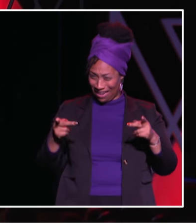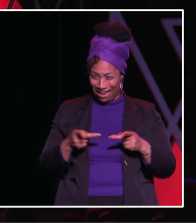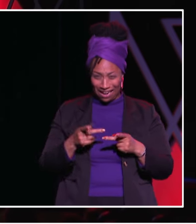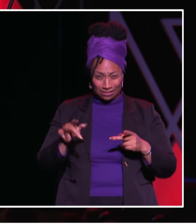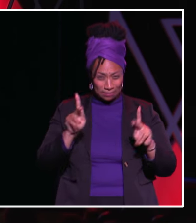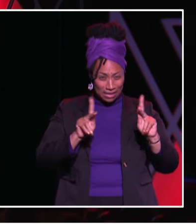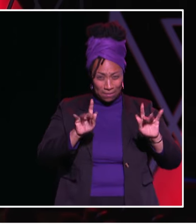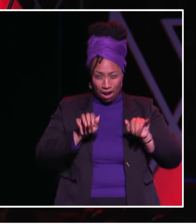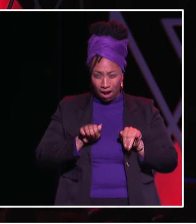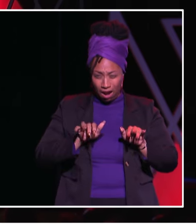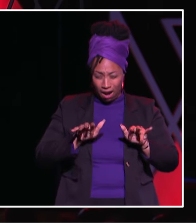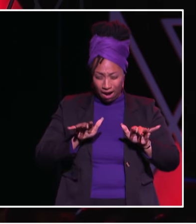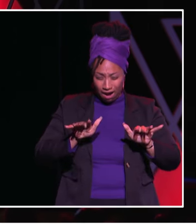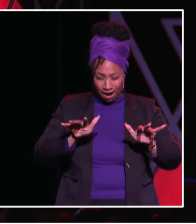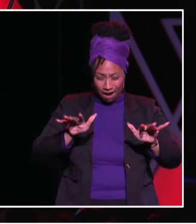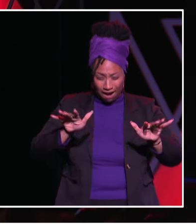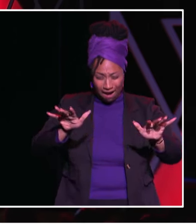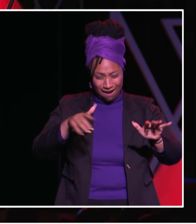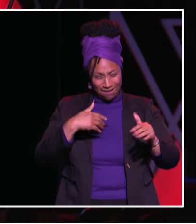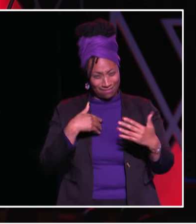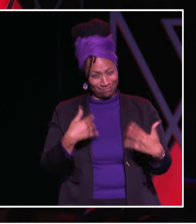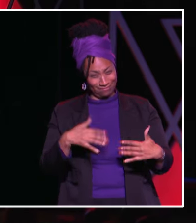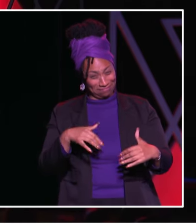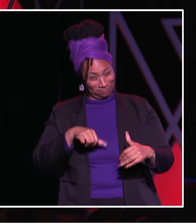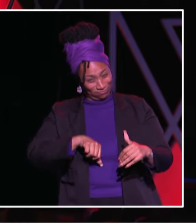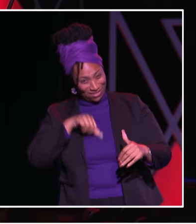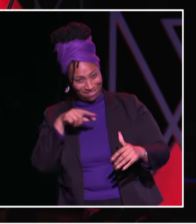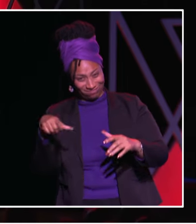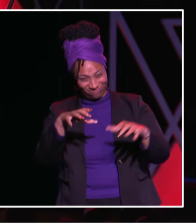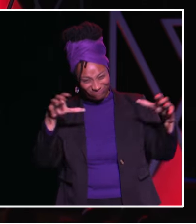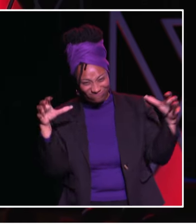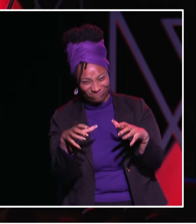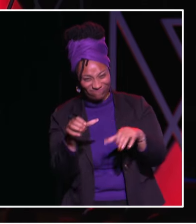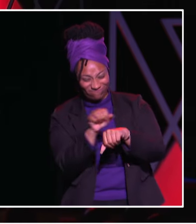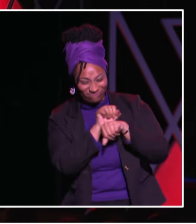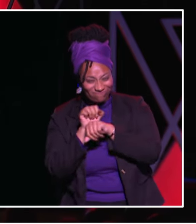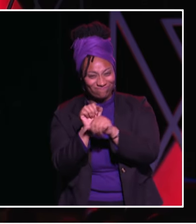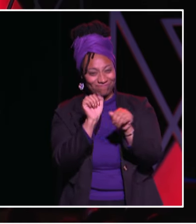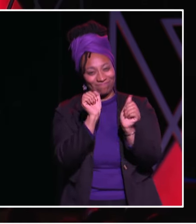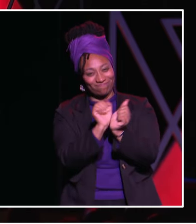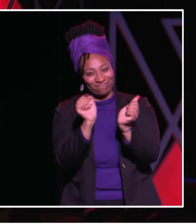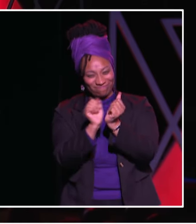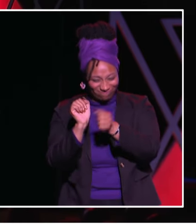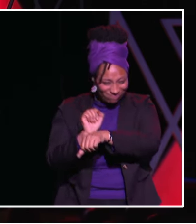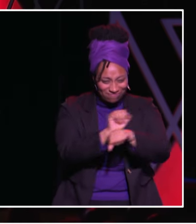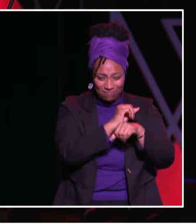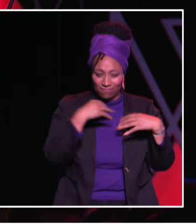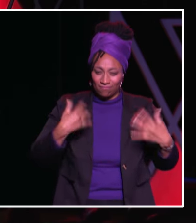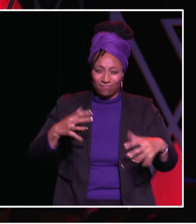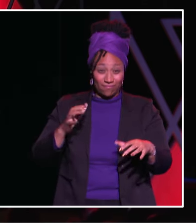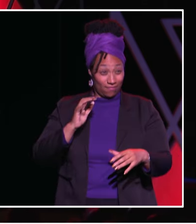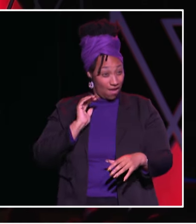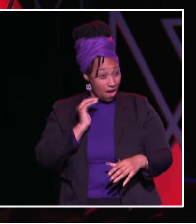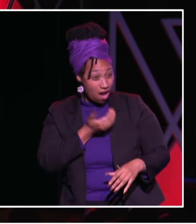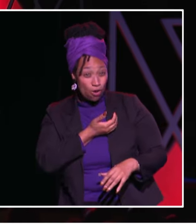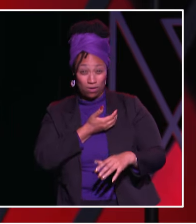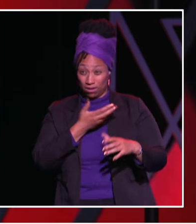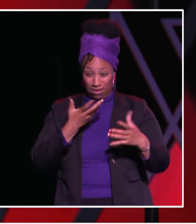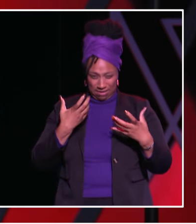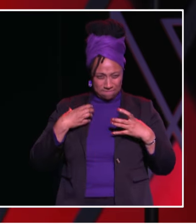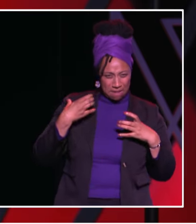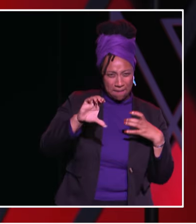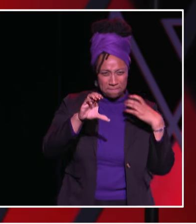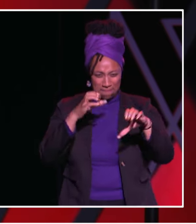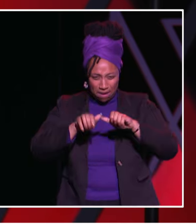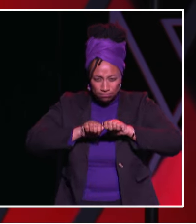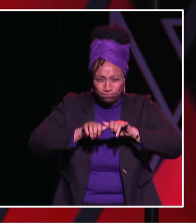to do together to uplift, to elevate, and empower DC's vibrant arts and creative community. Now, once